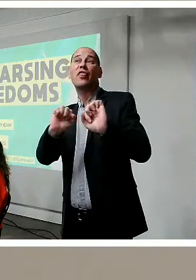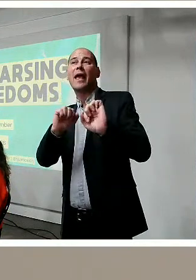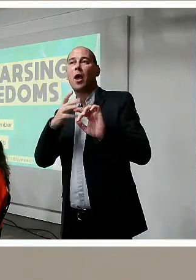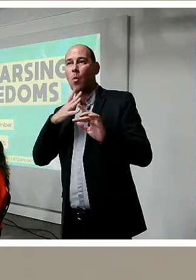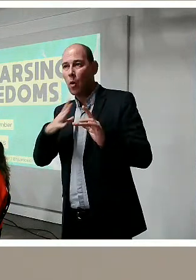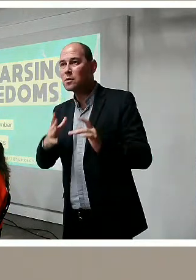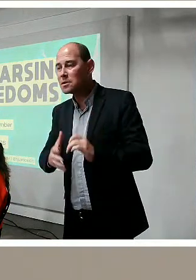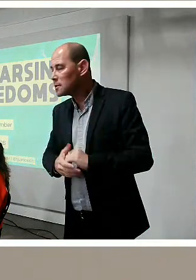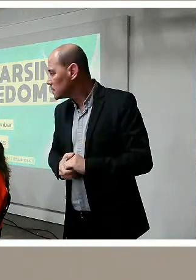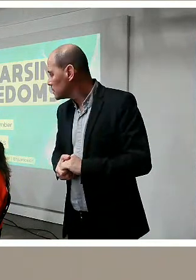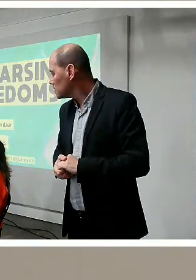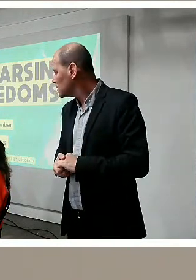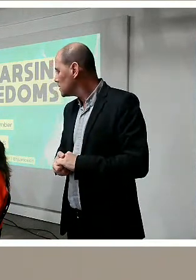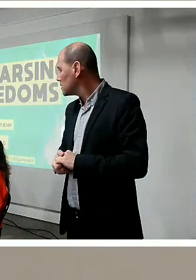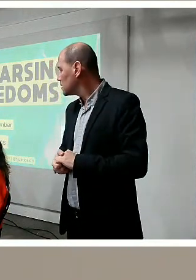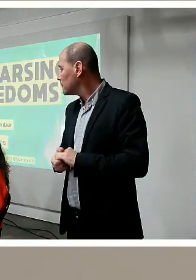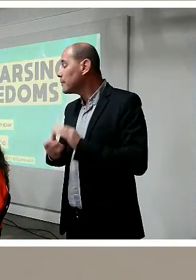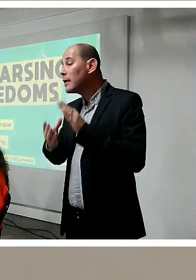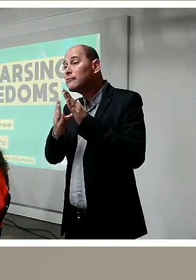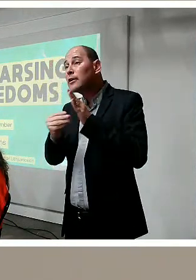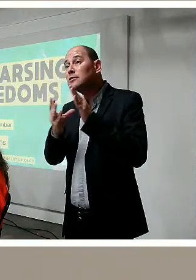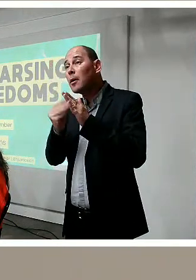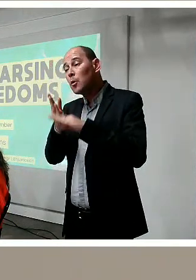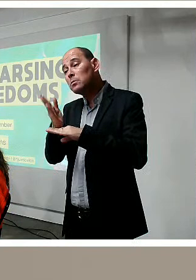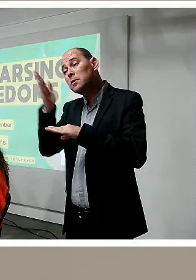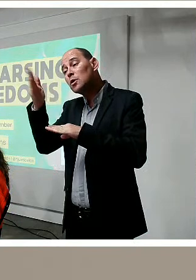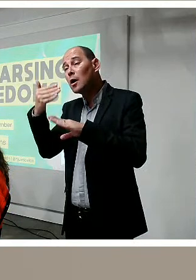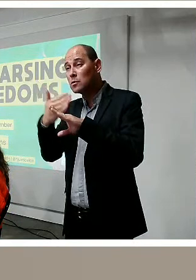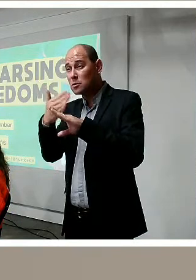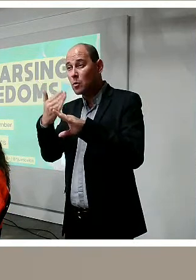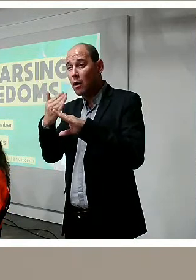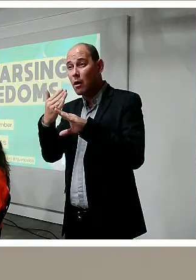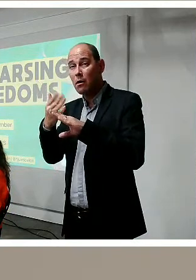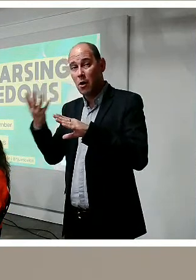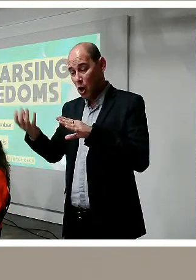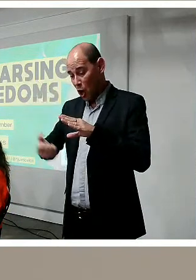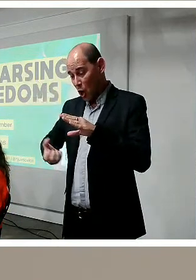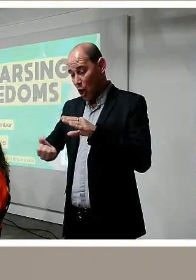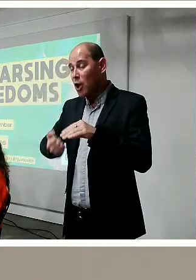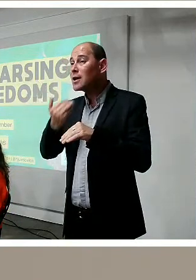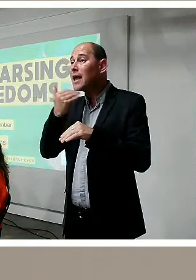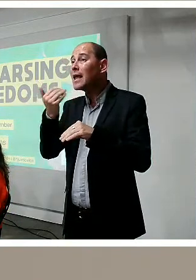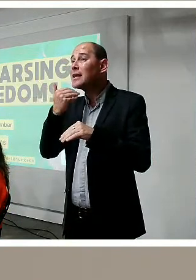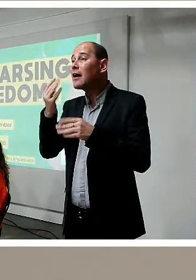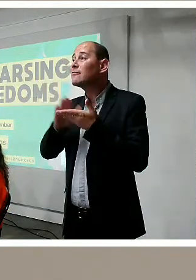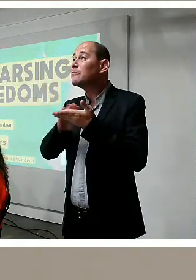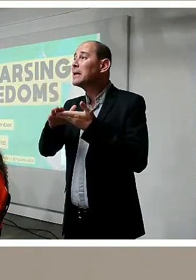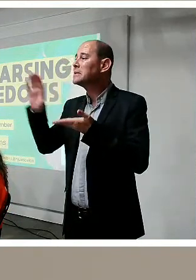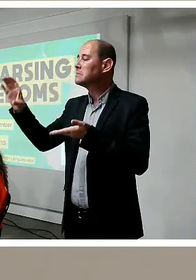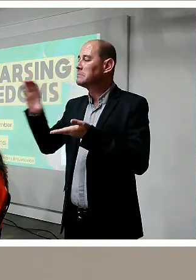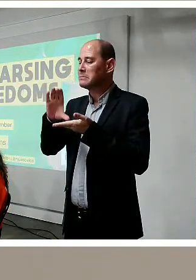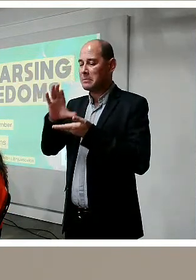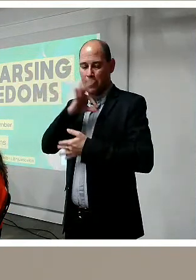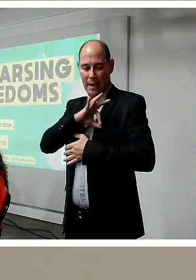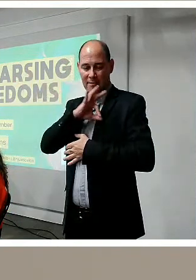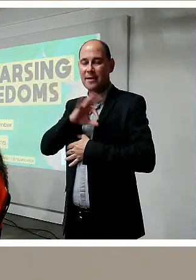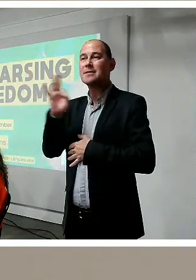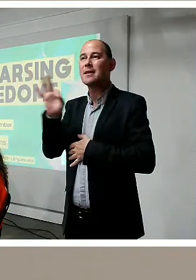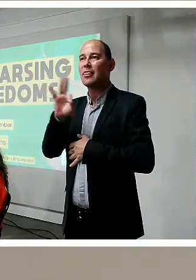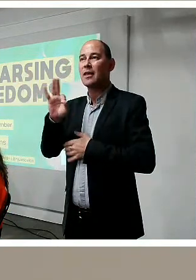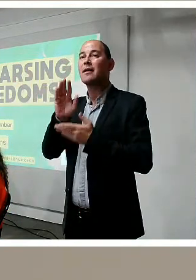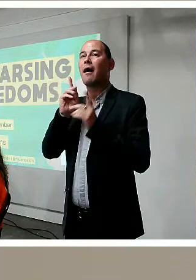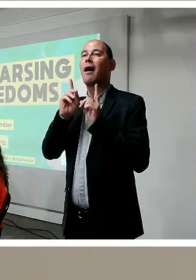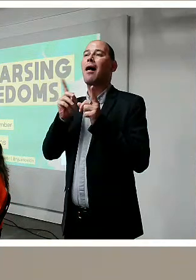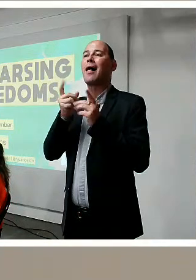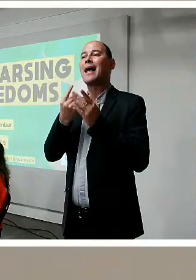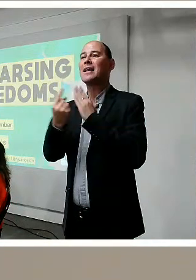for example, if you can go out to work and earn enough money not to receive anything from the state, that's independence,